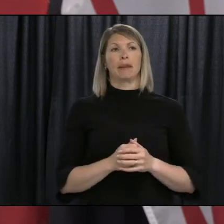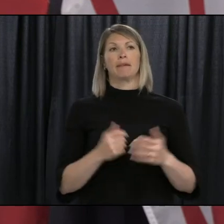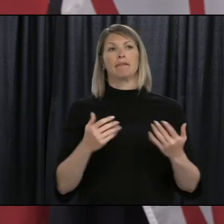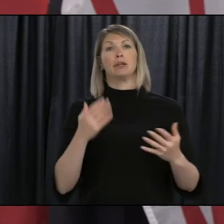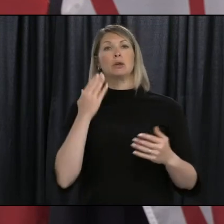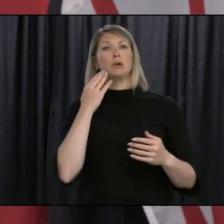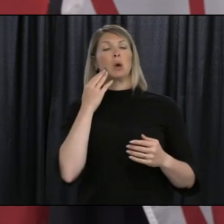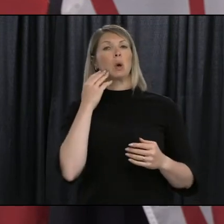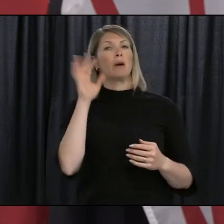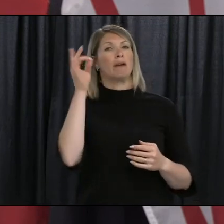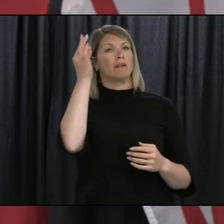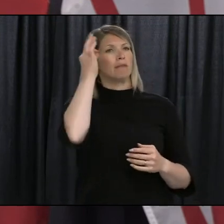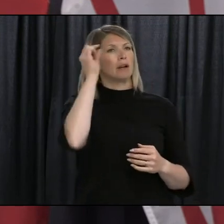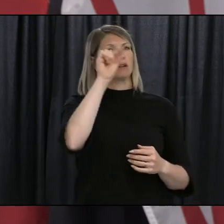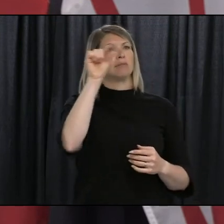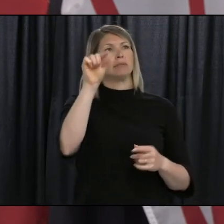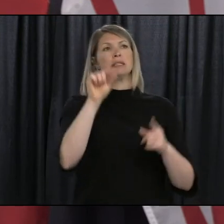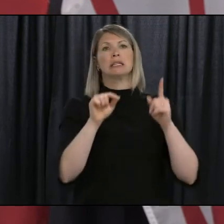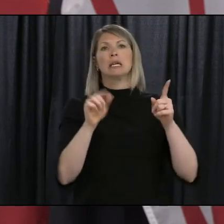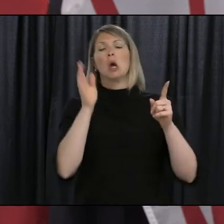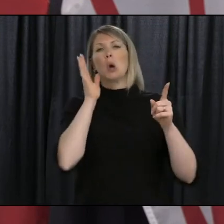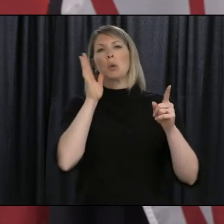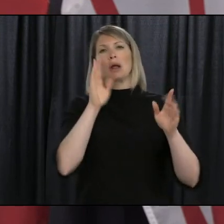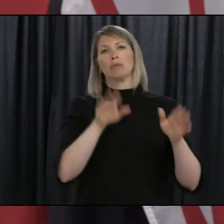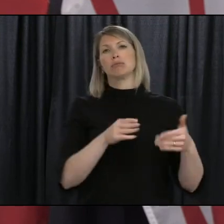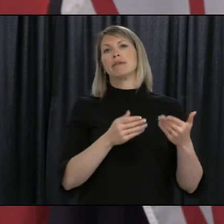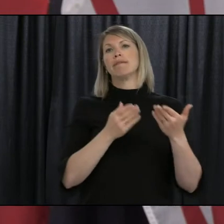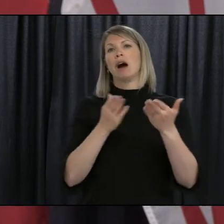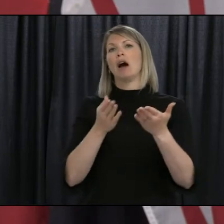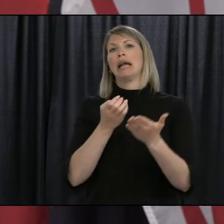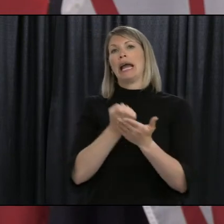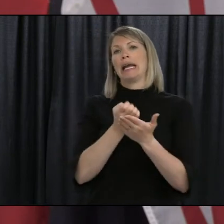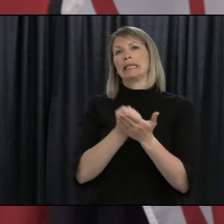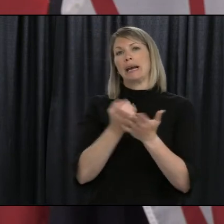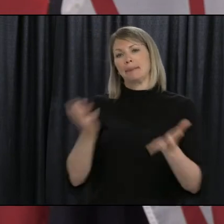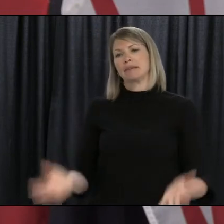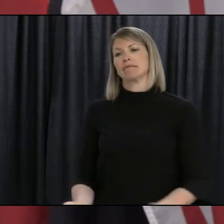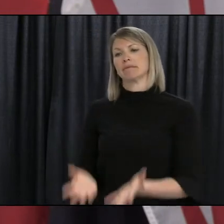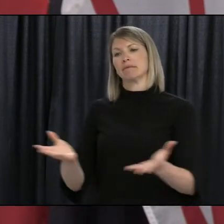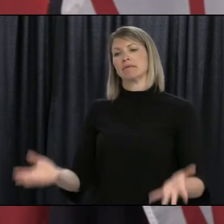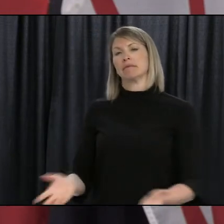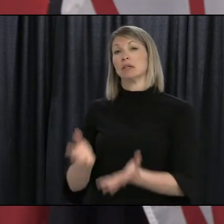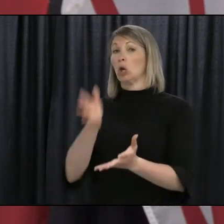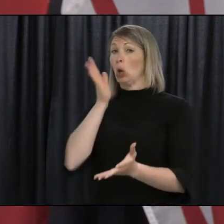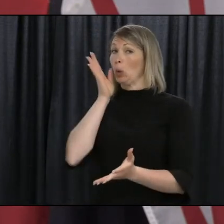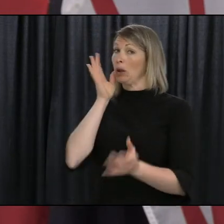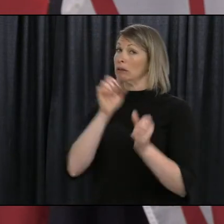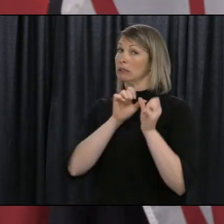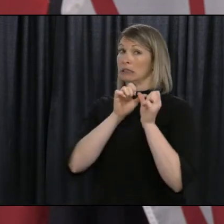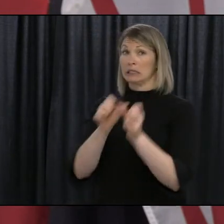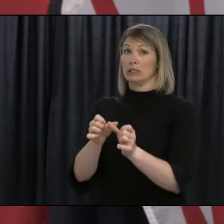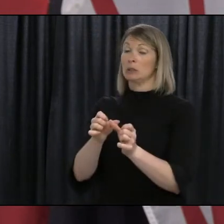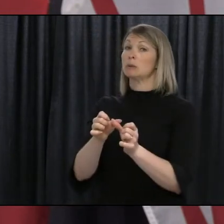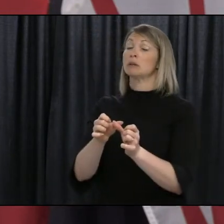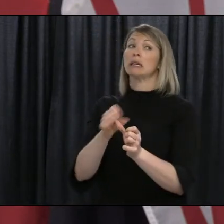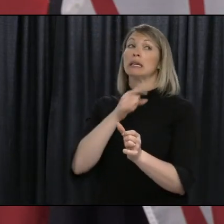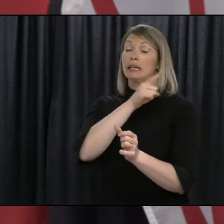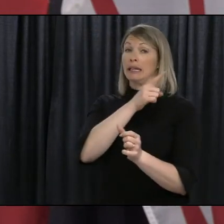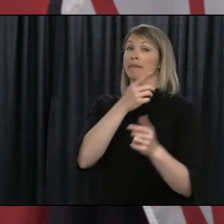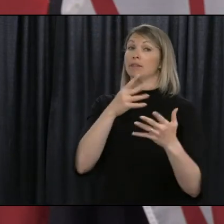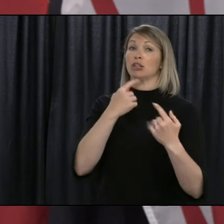indicated they're going to be providing economic stimulus and that they will be there for the